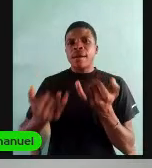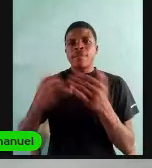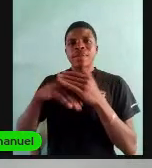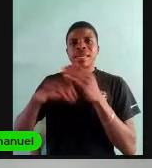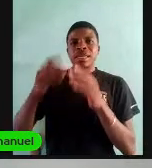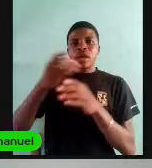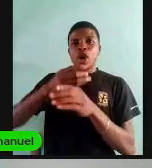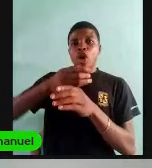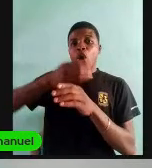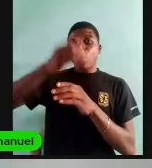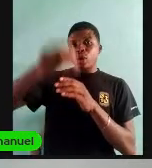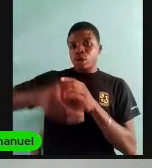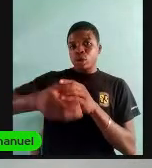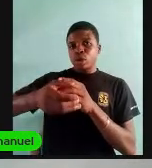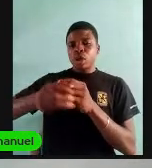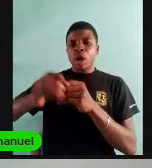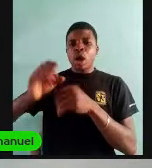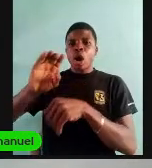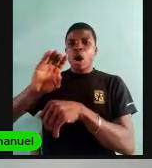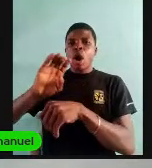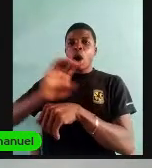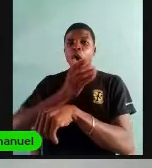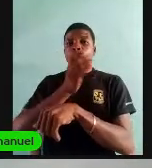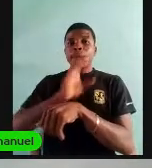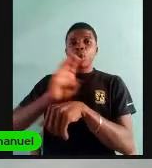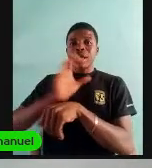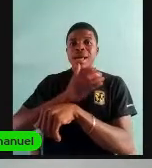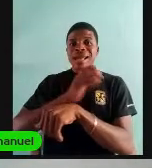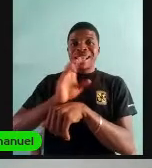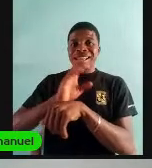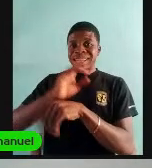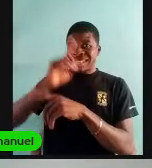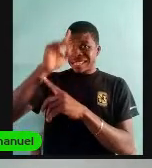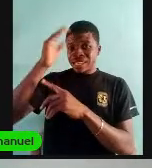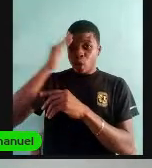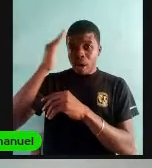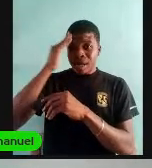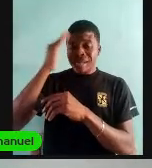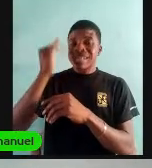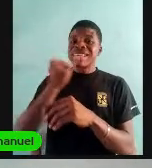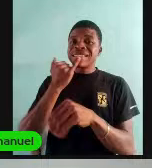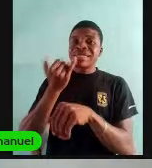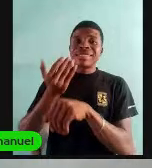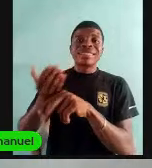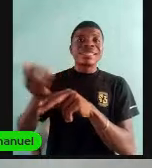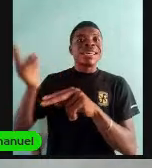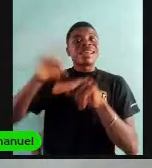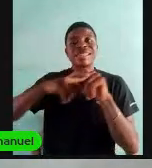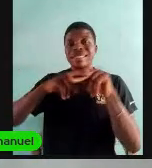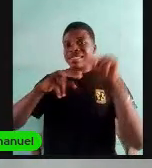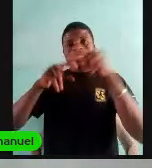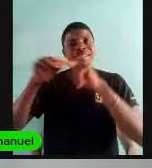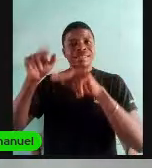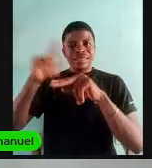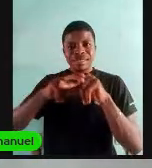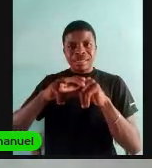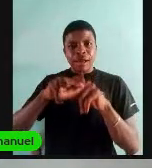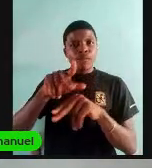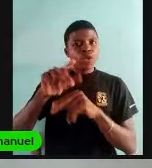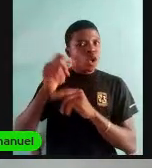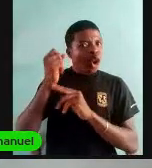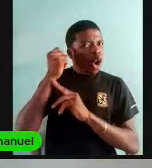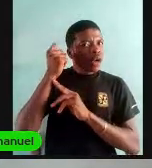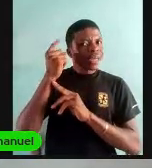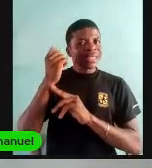increasingly important in the world's digital age. Understanding computers, computer science, and